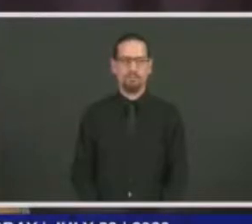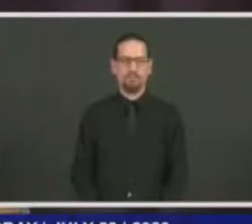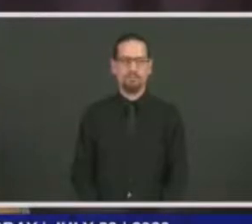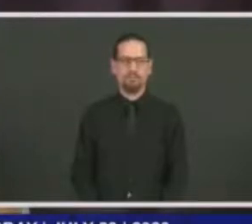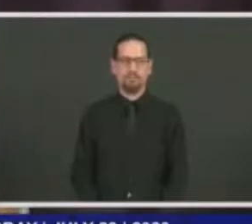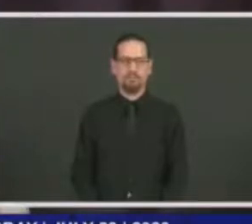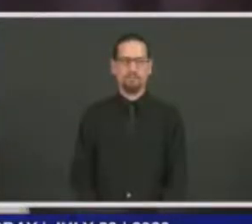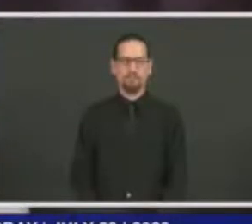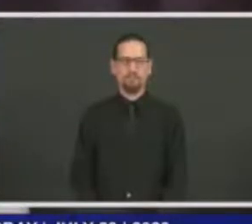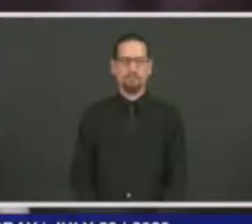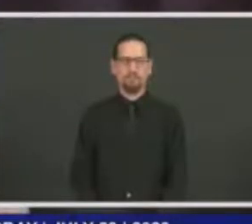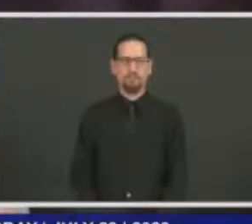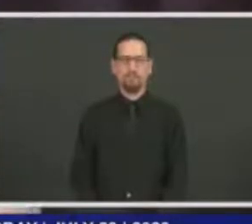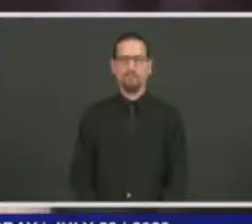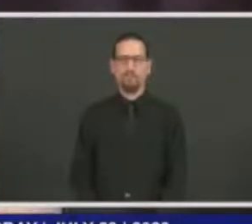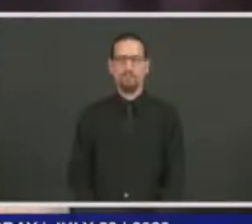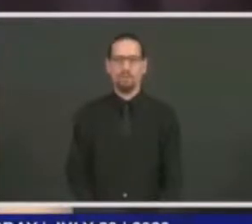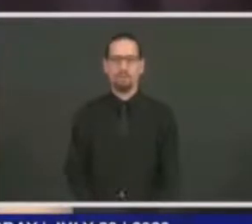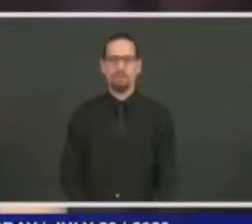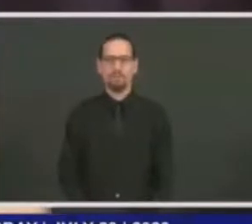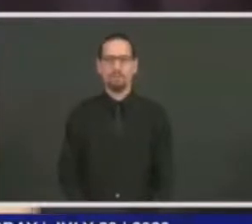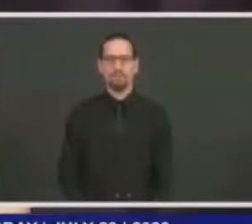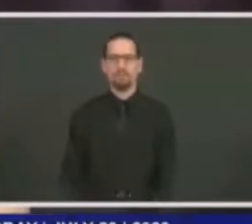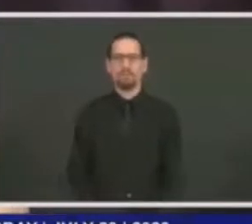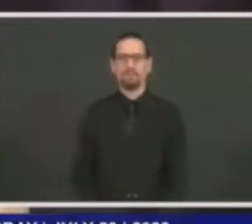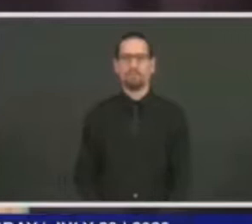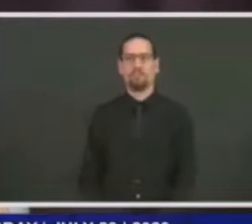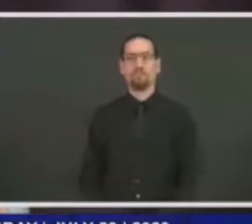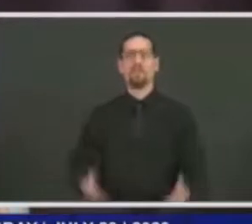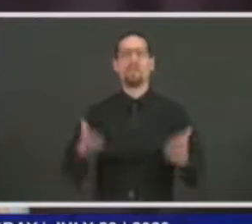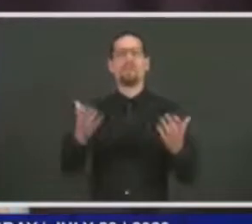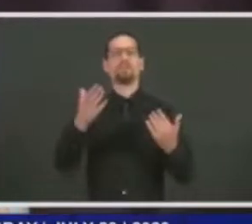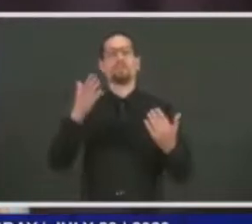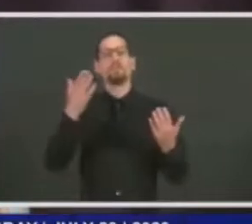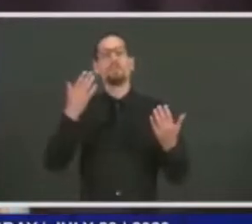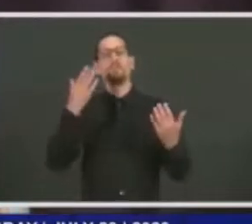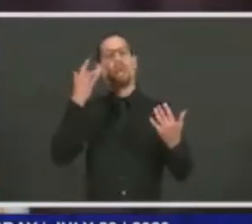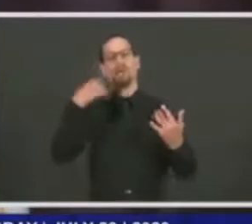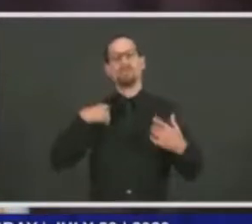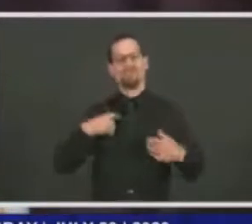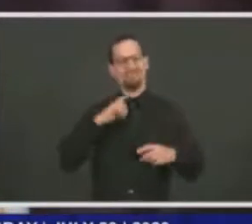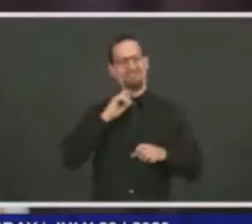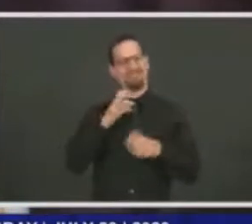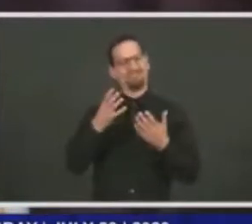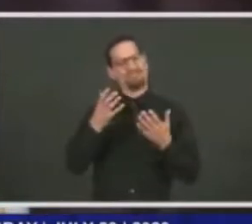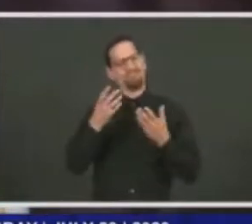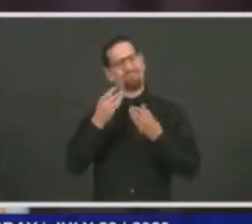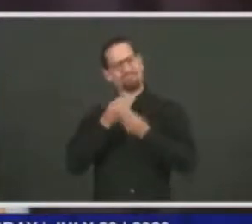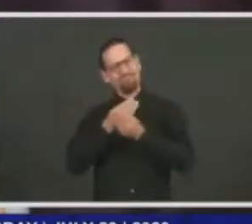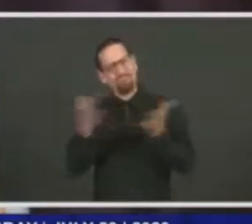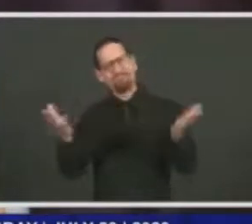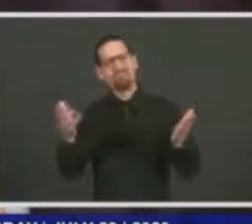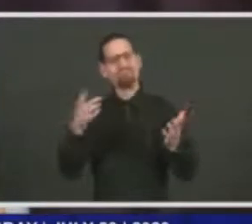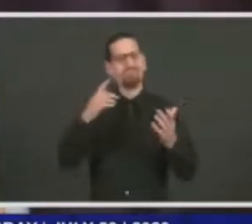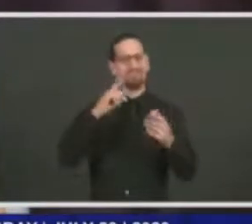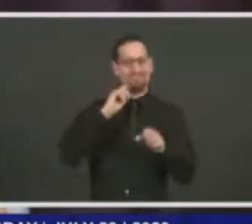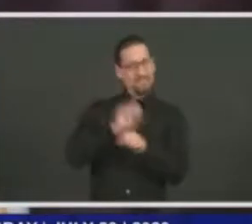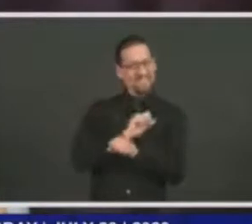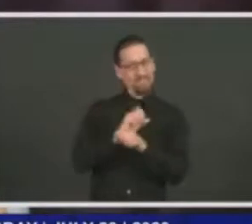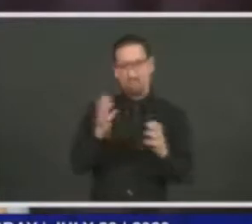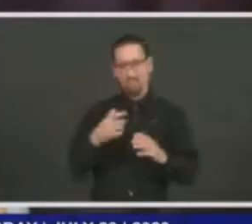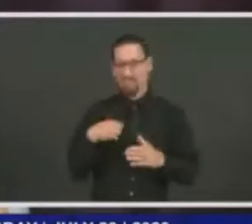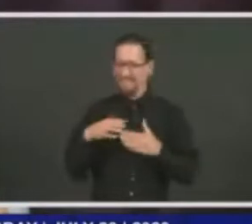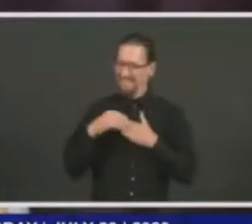en la nación. As we said, we have been leaders and we want to continue to lead. And the way that we want to lead